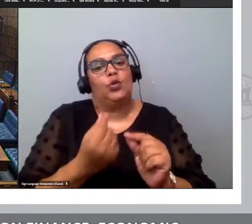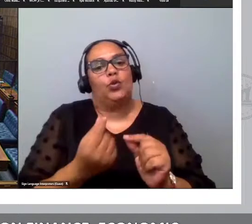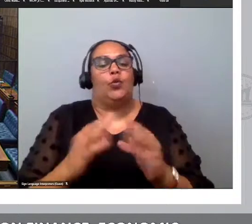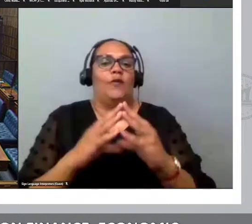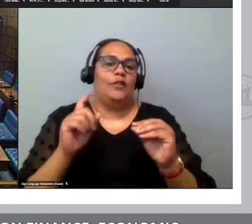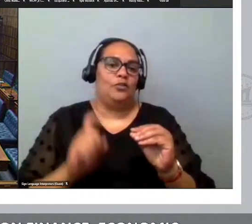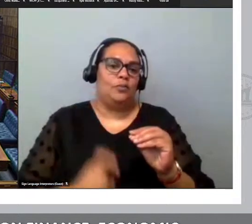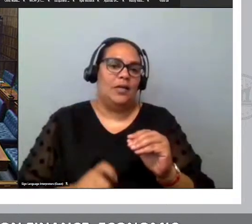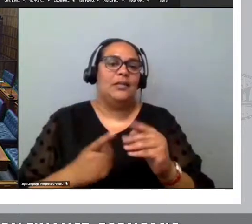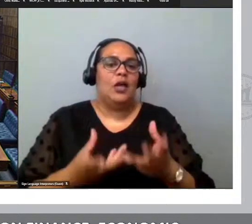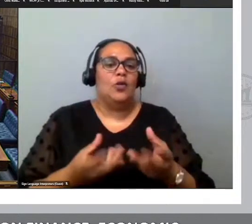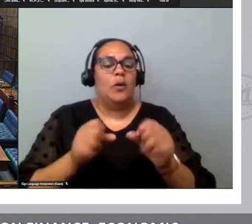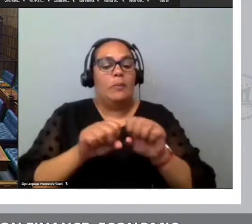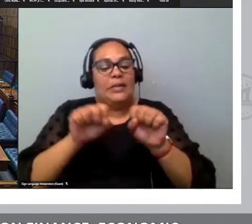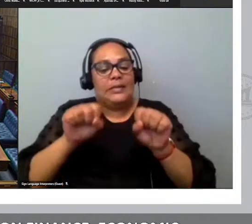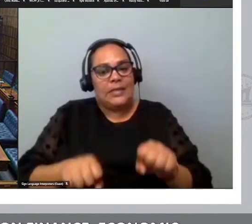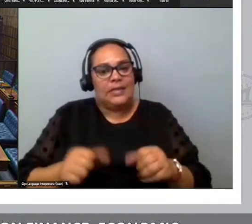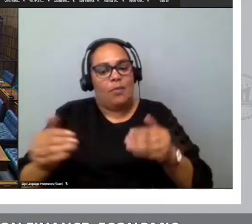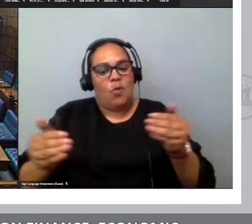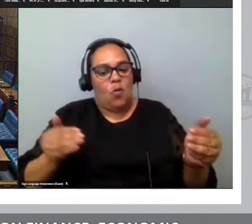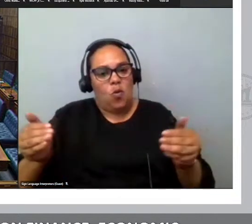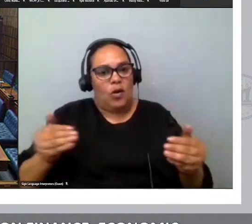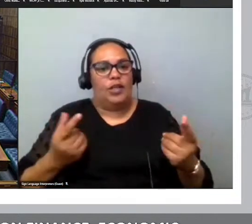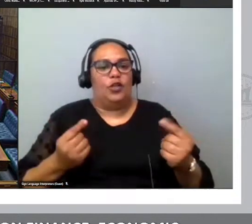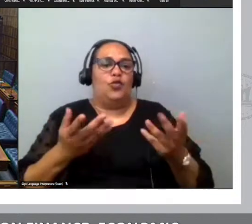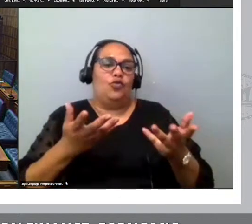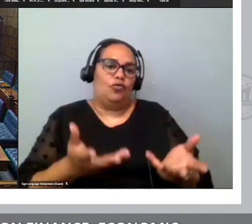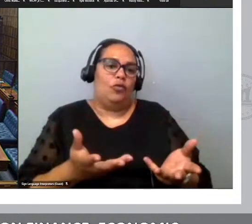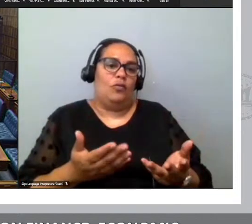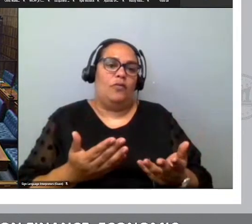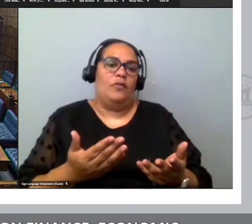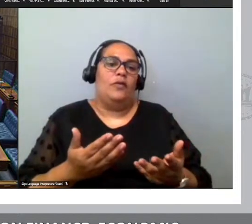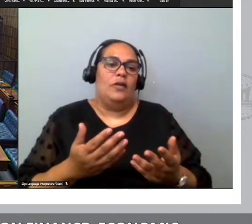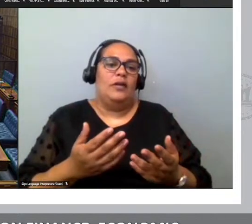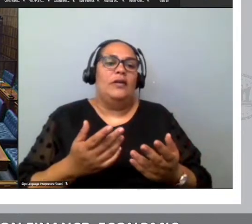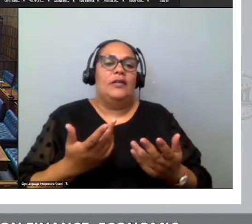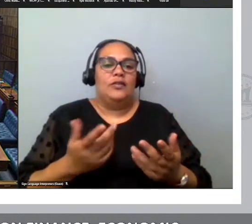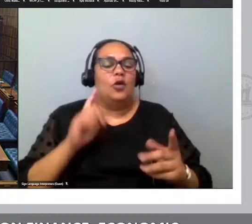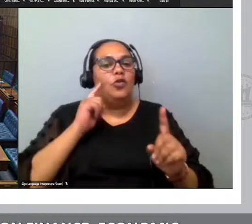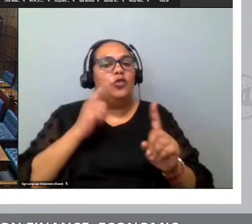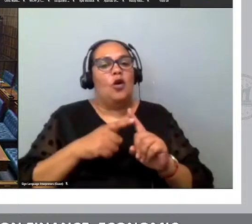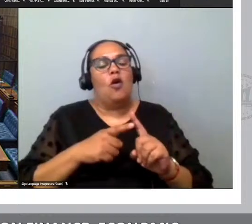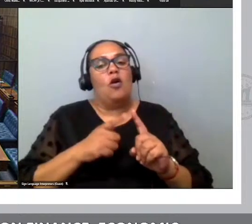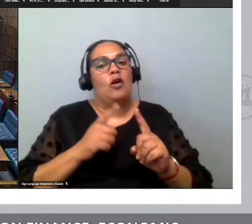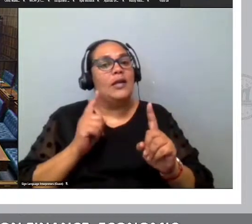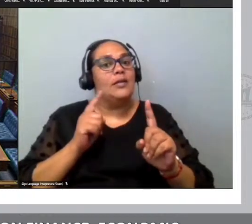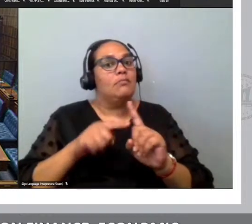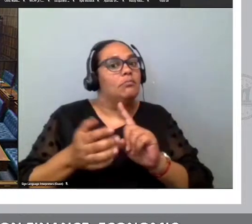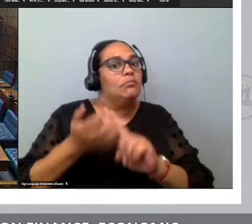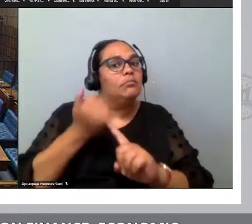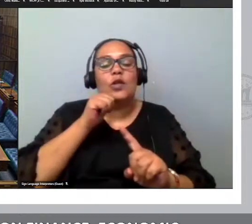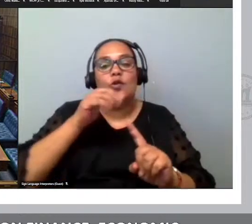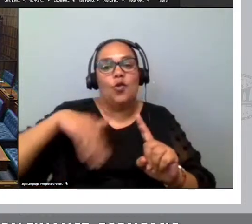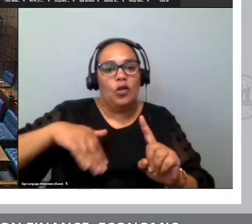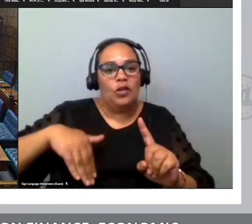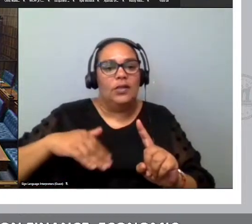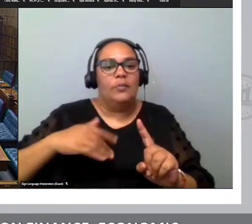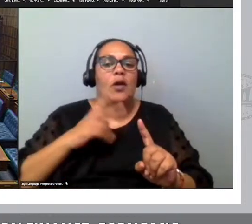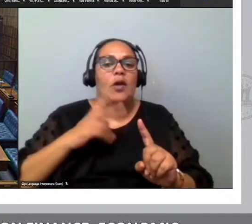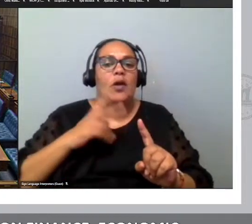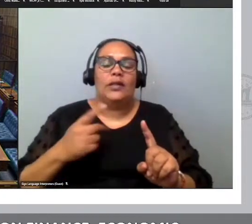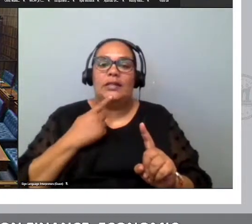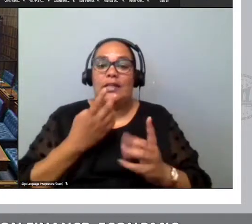and get the systems organized to do just that now why the targets are not met um I want to repeat is